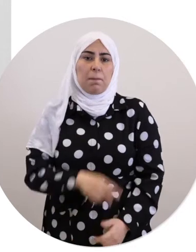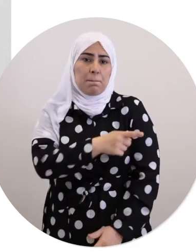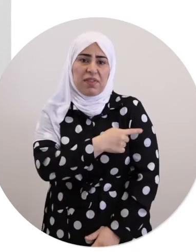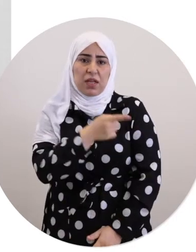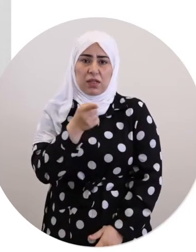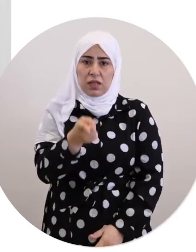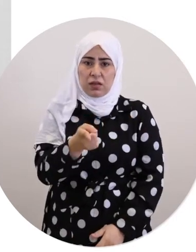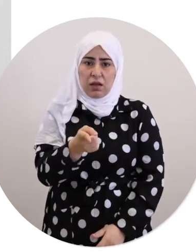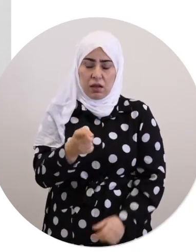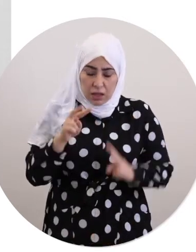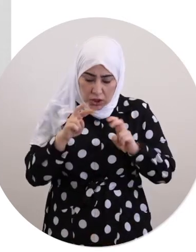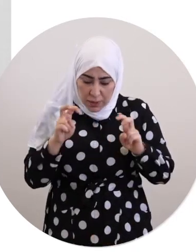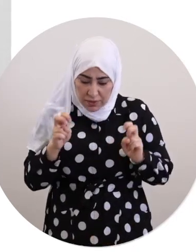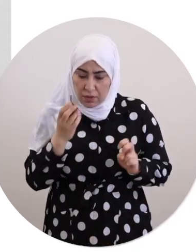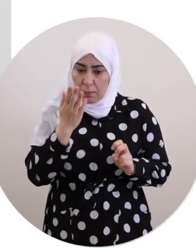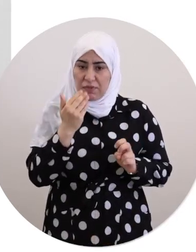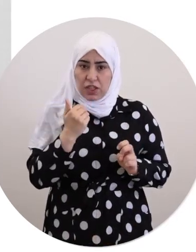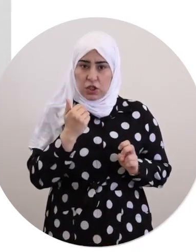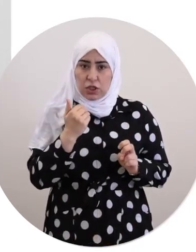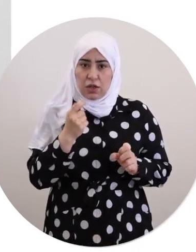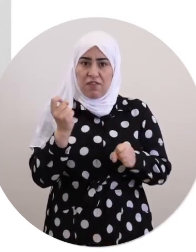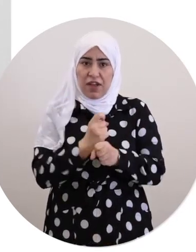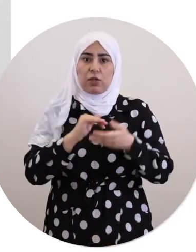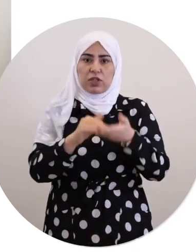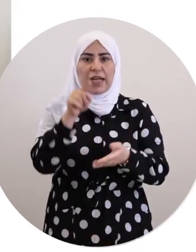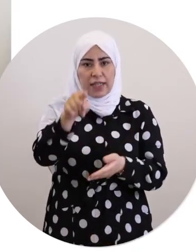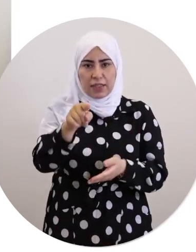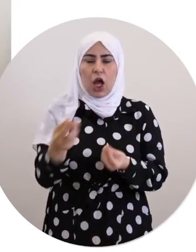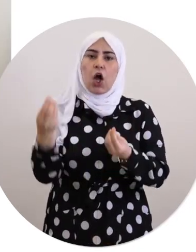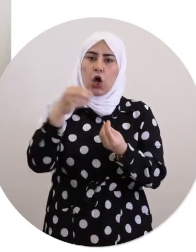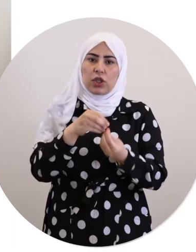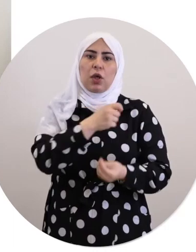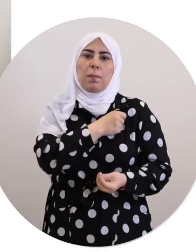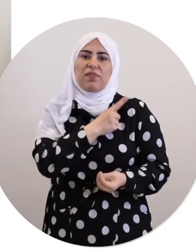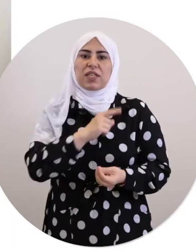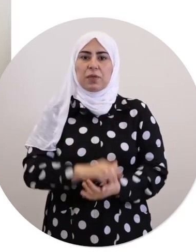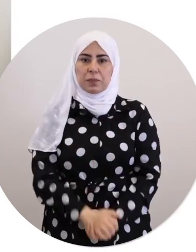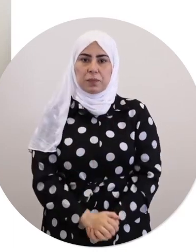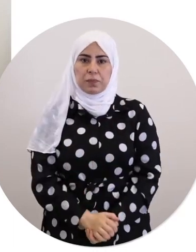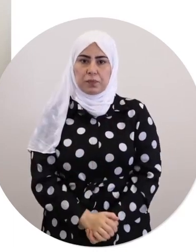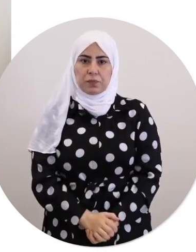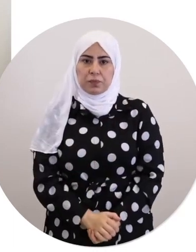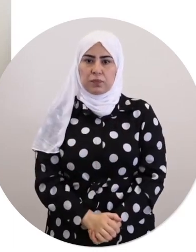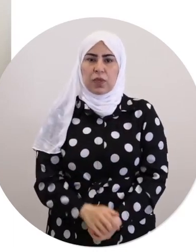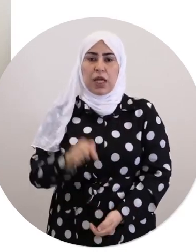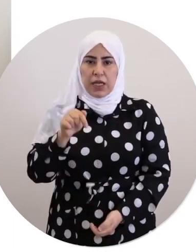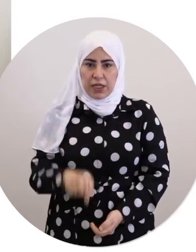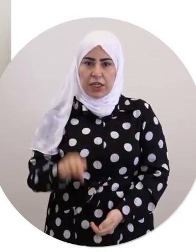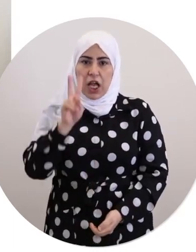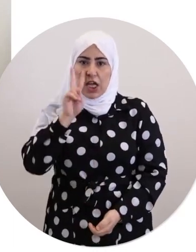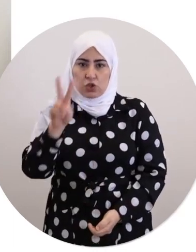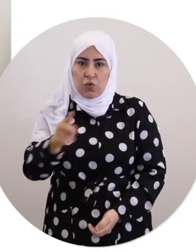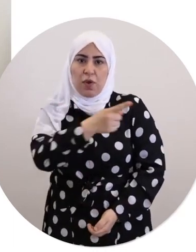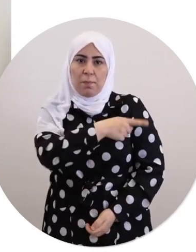one there using do, did, or does. Now, we have more examples for you. What I suggest is that you